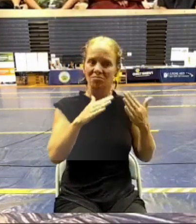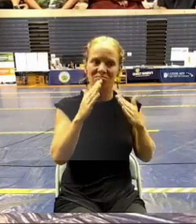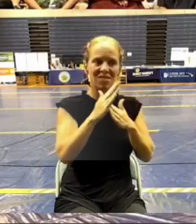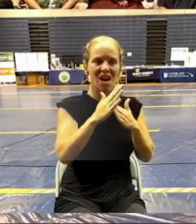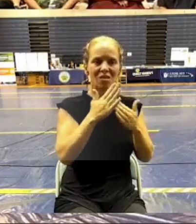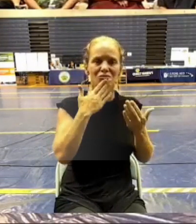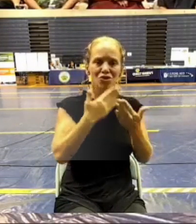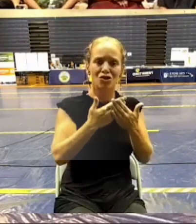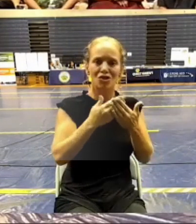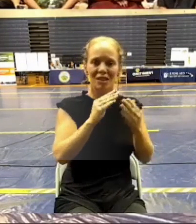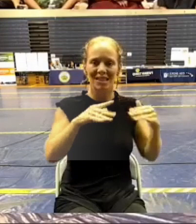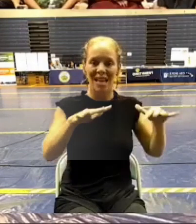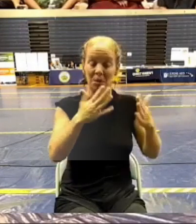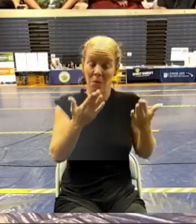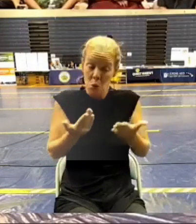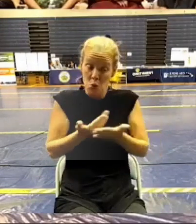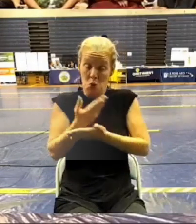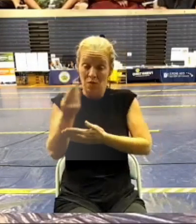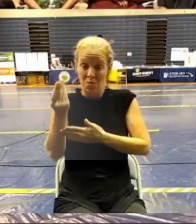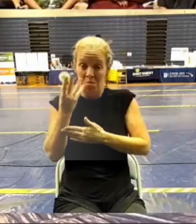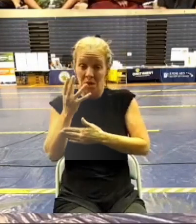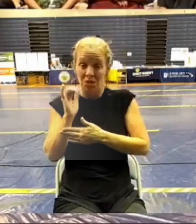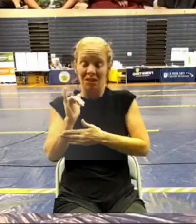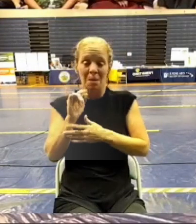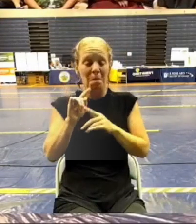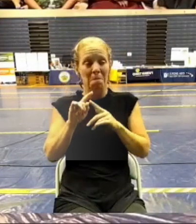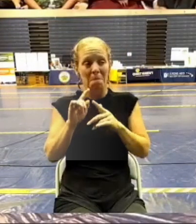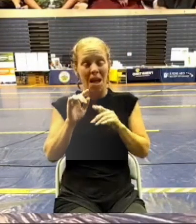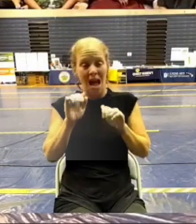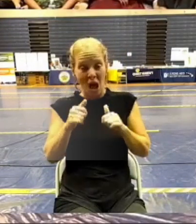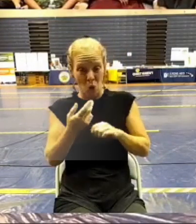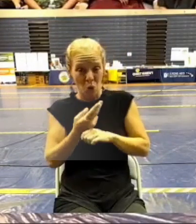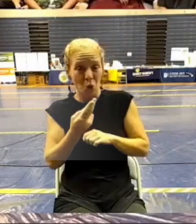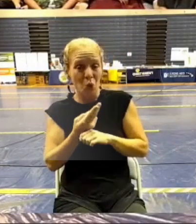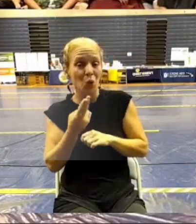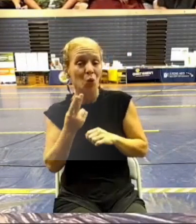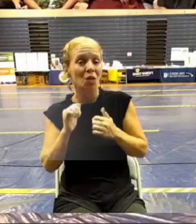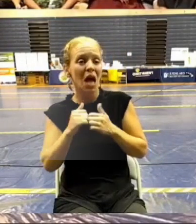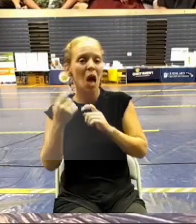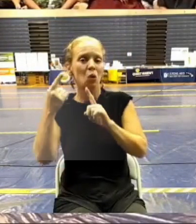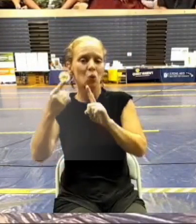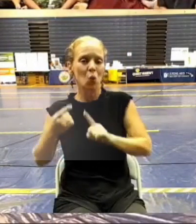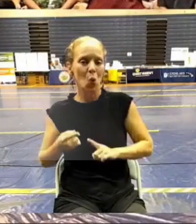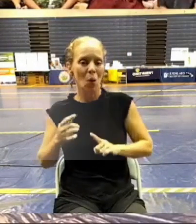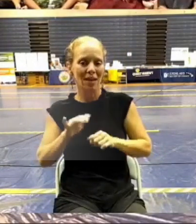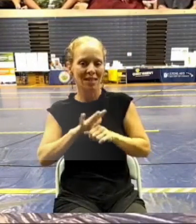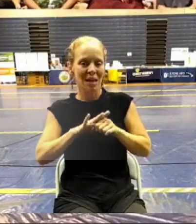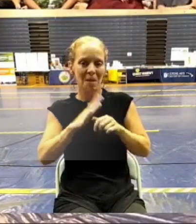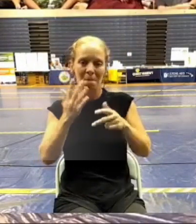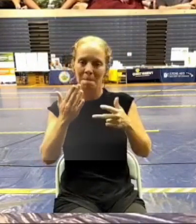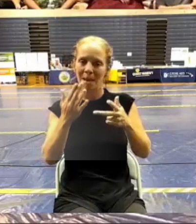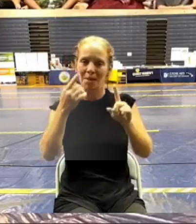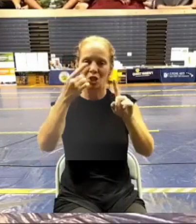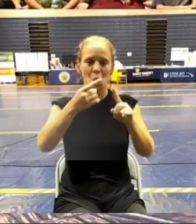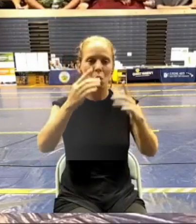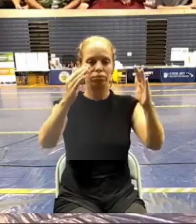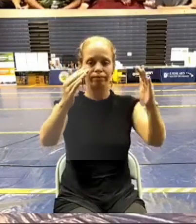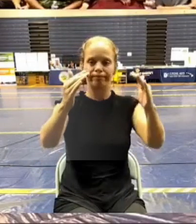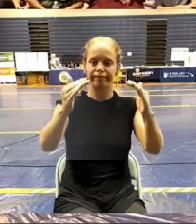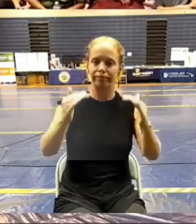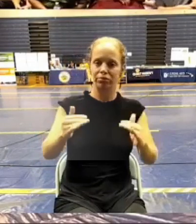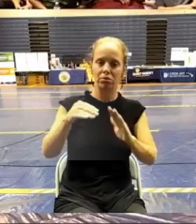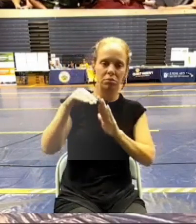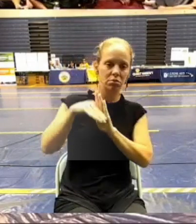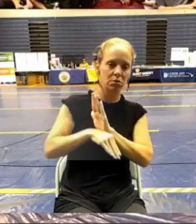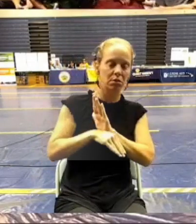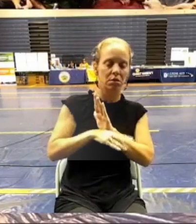again, new information to us on how we use this parcel, how we score this site, it may drop the scoring. That's